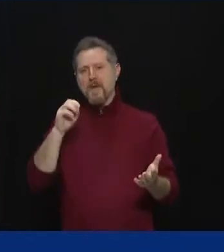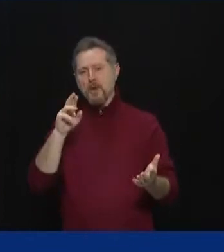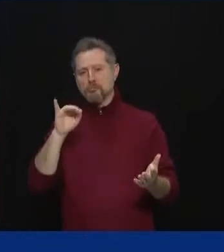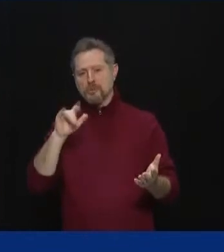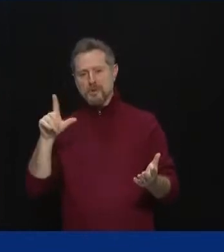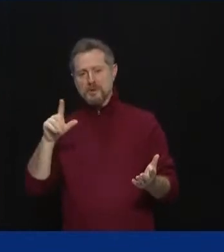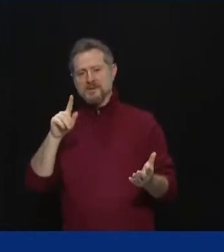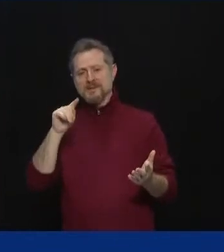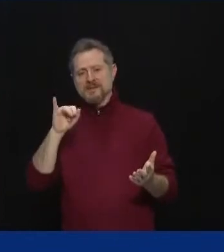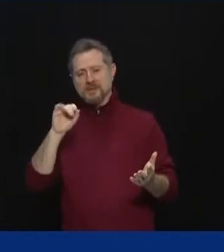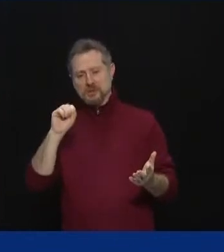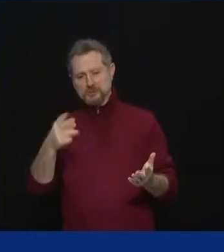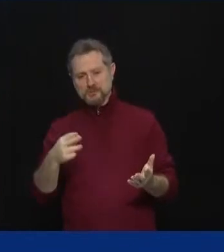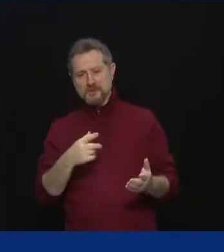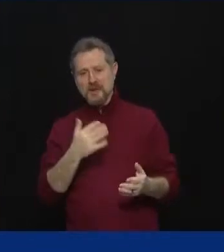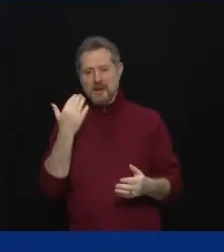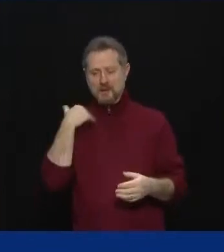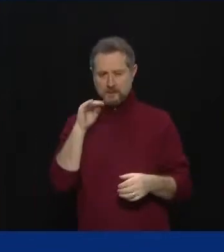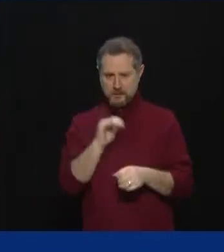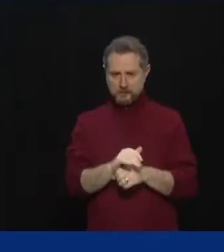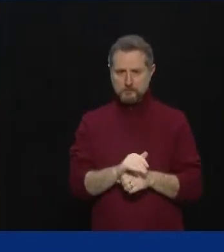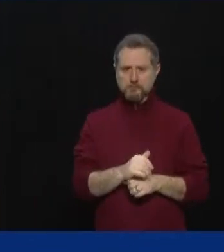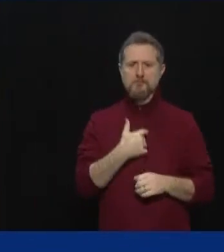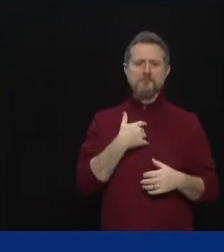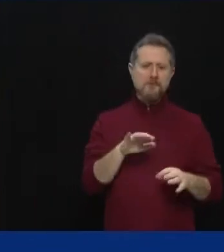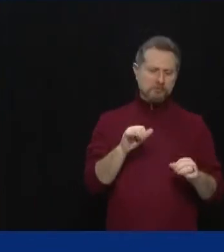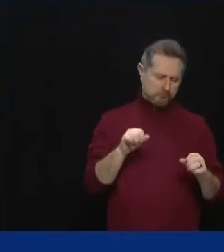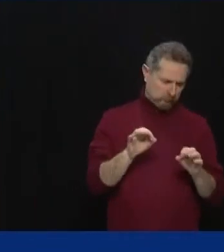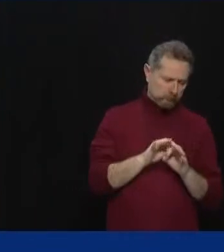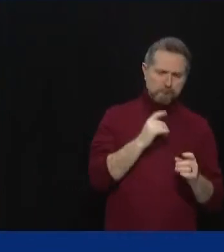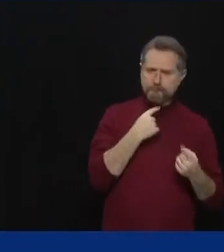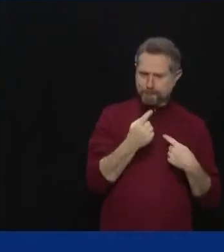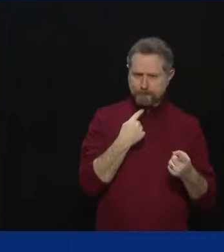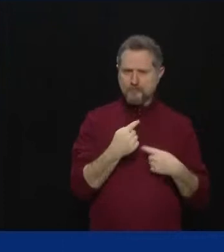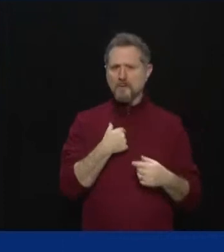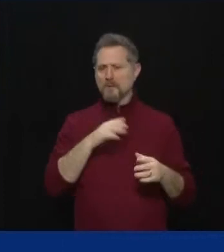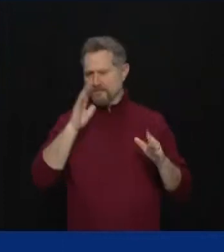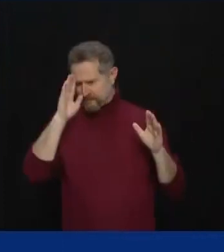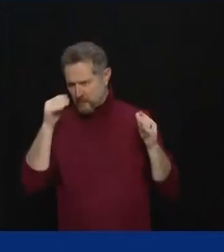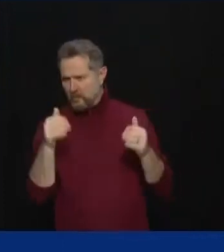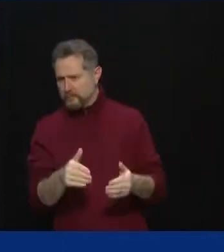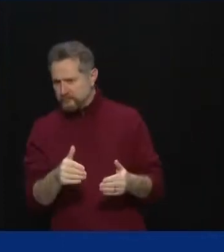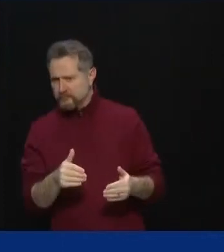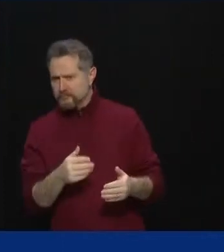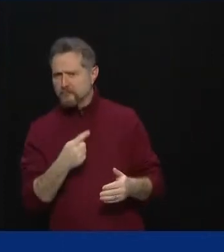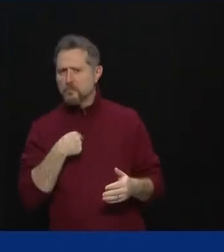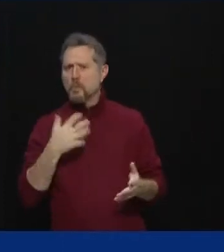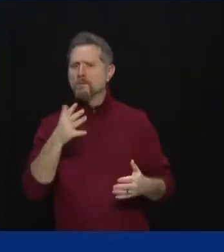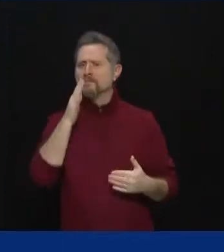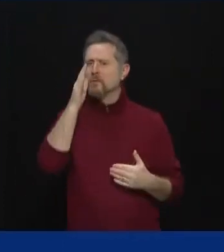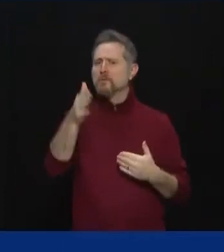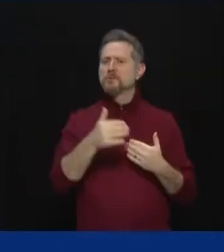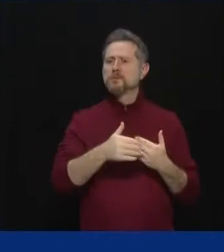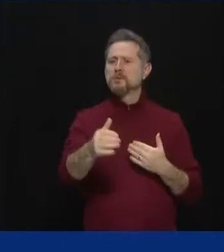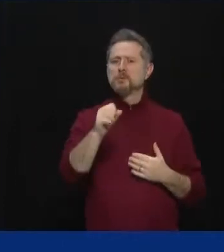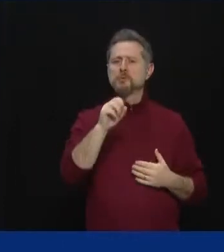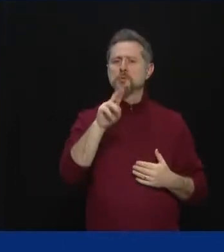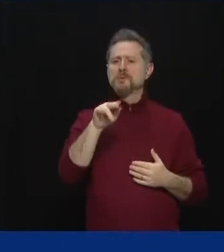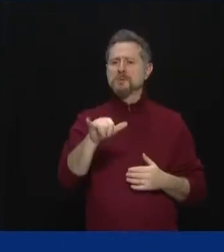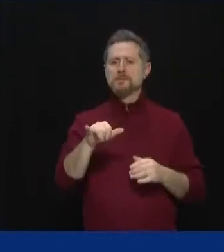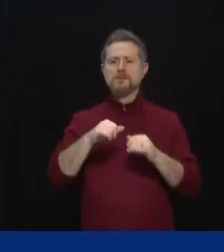was an important conversation to have, and it was focused on the future of the SUNY system and how we can ensure that we